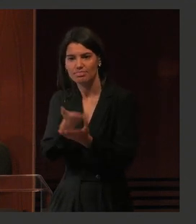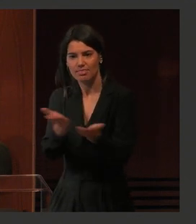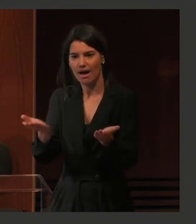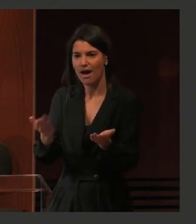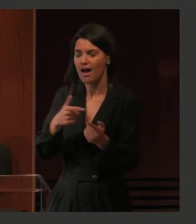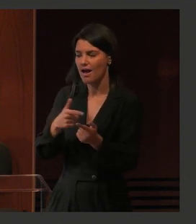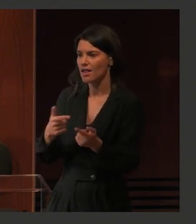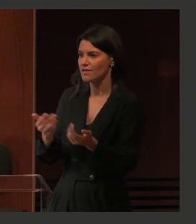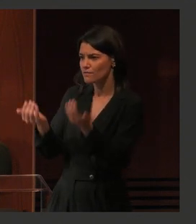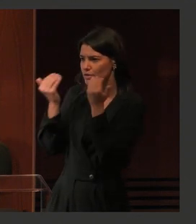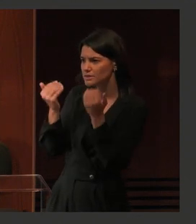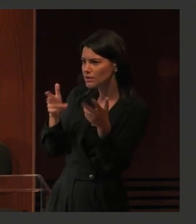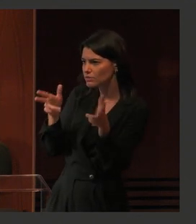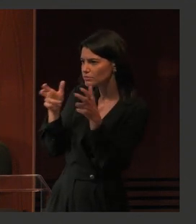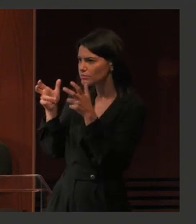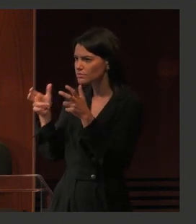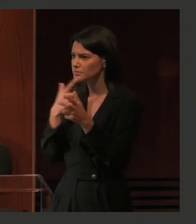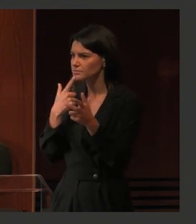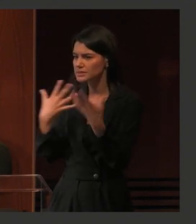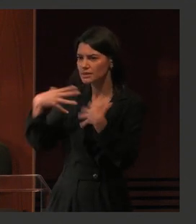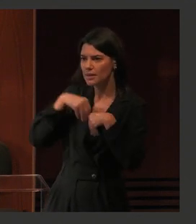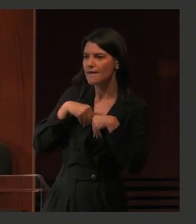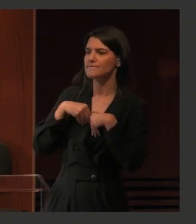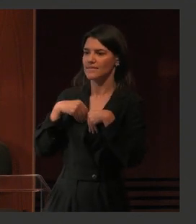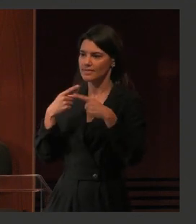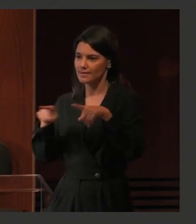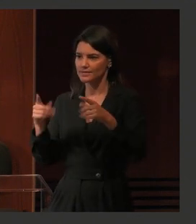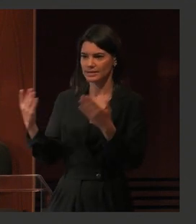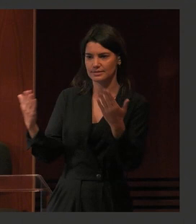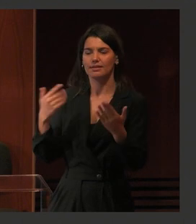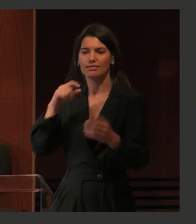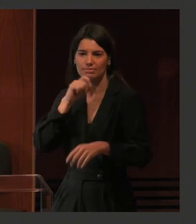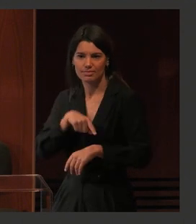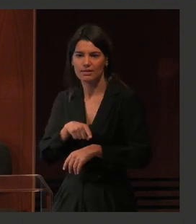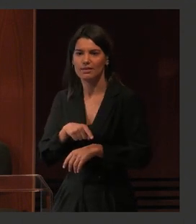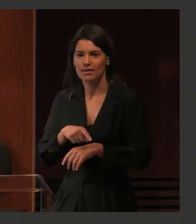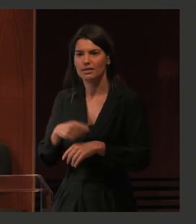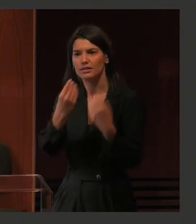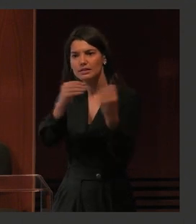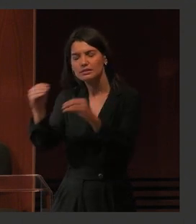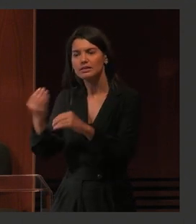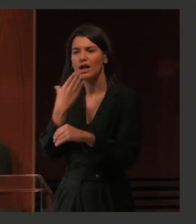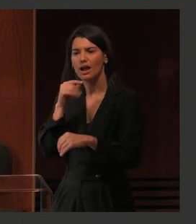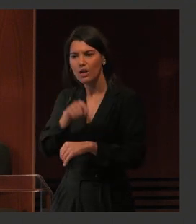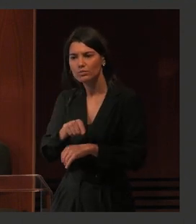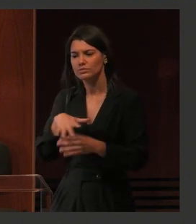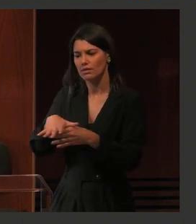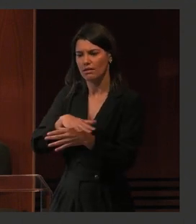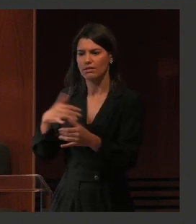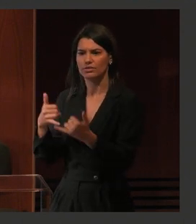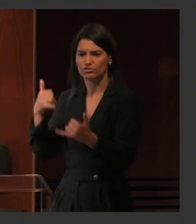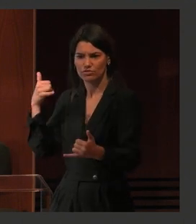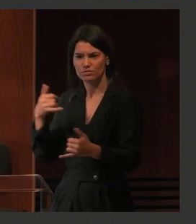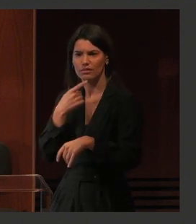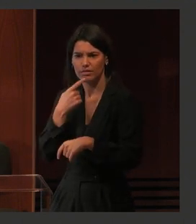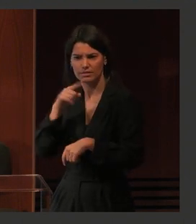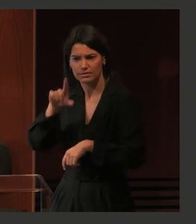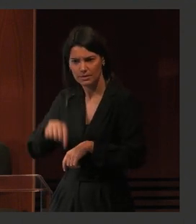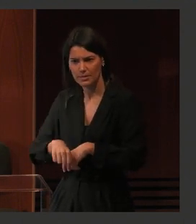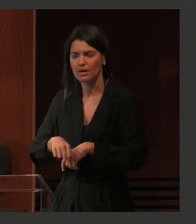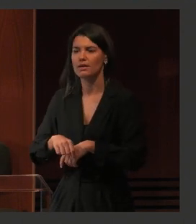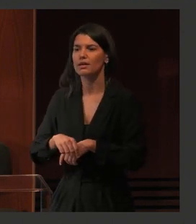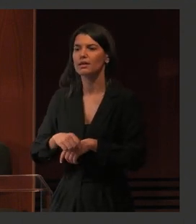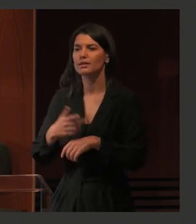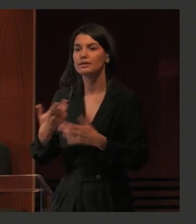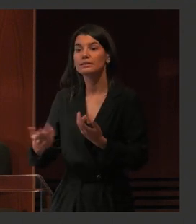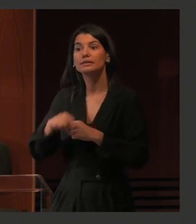students to navigate the digital landscape and critically assess the